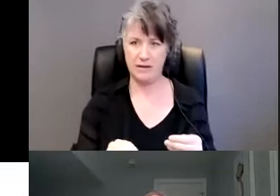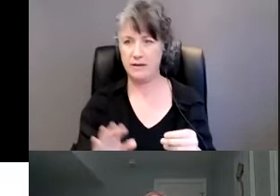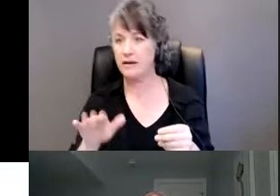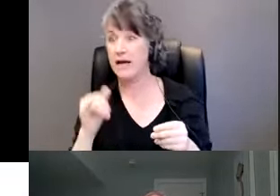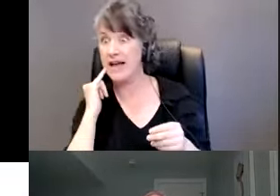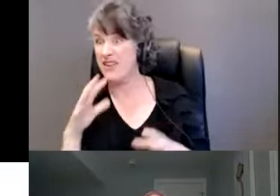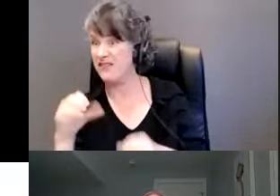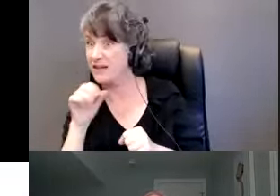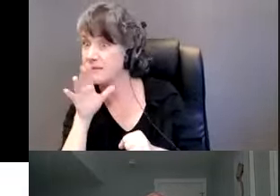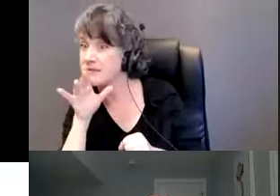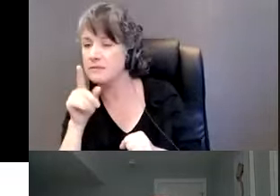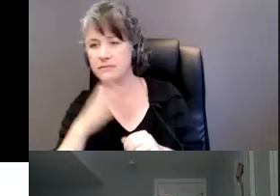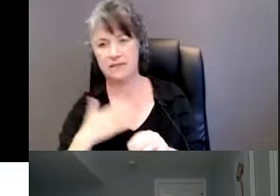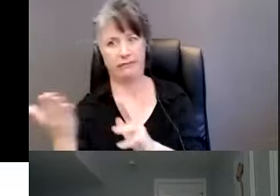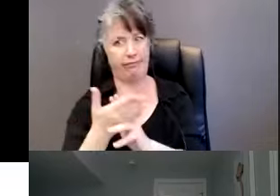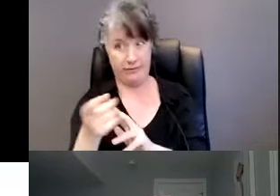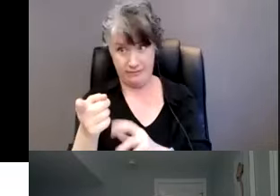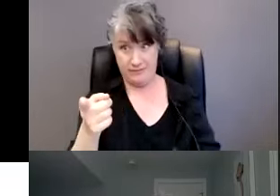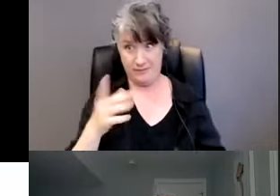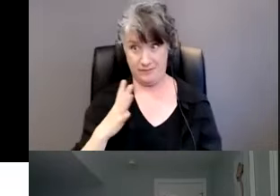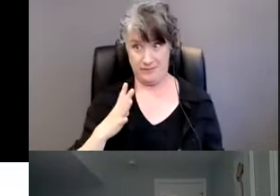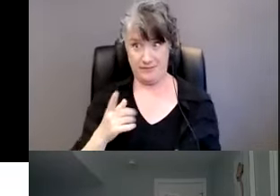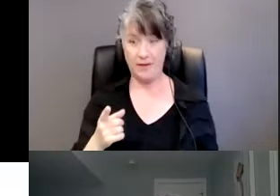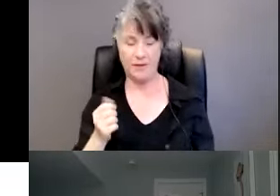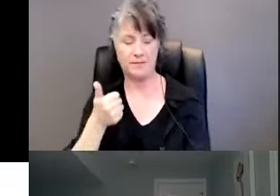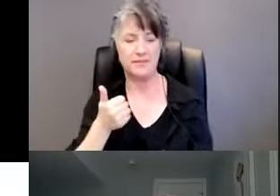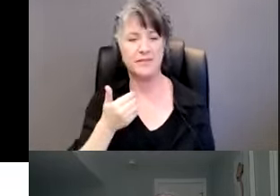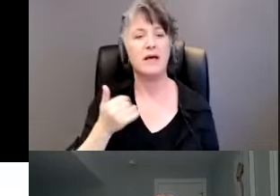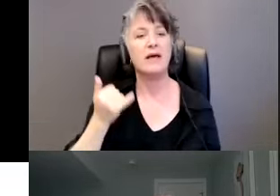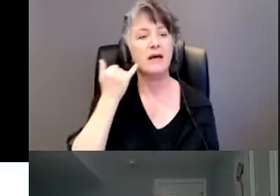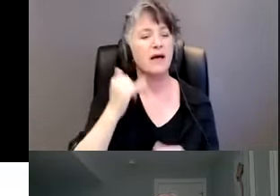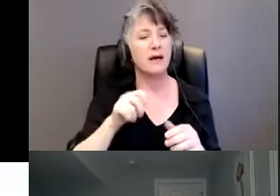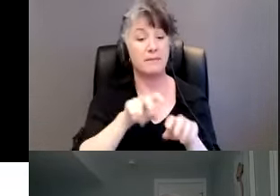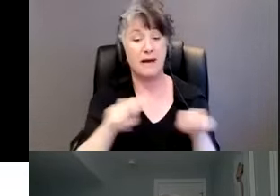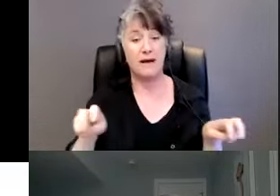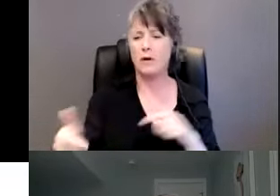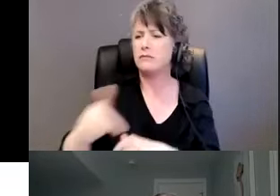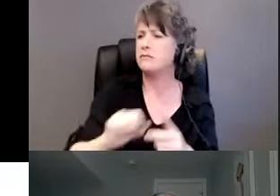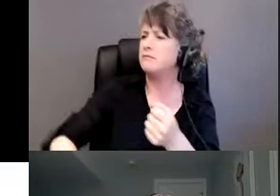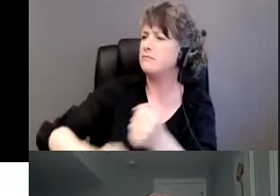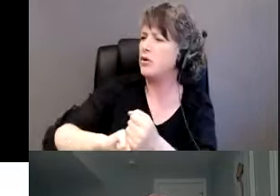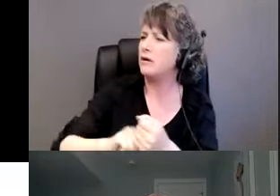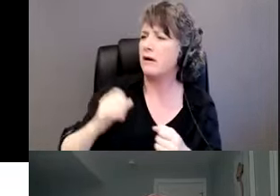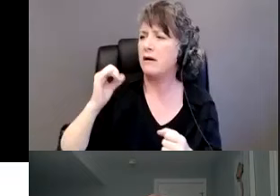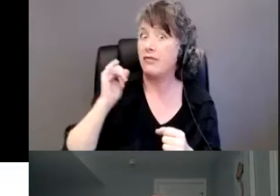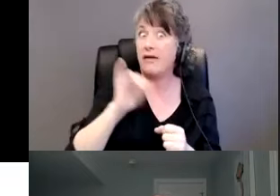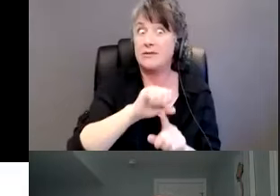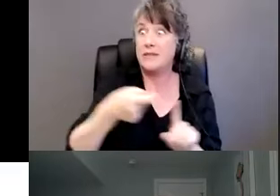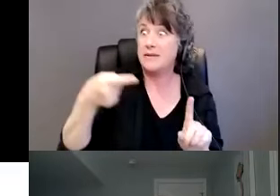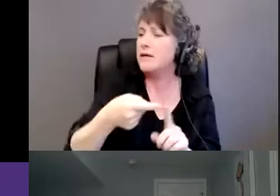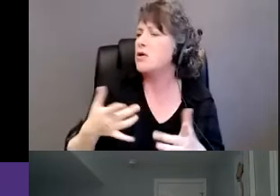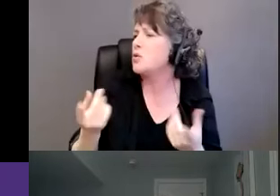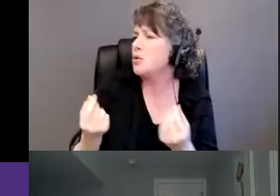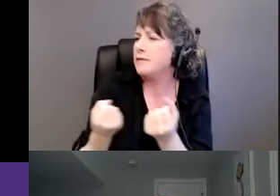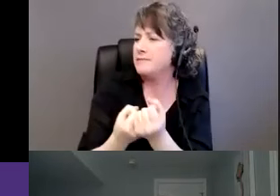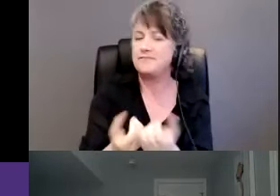the discussion from our esteemed panel just to talk about how they would engage and what level of supports they would provide. Mr.